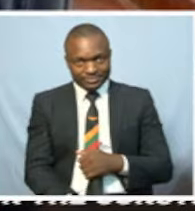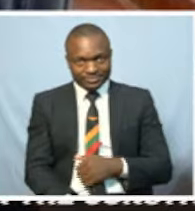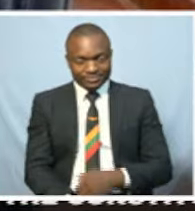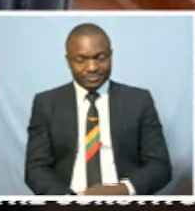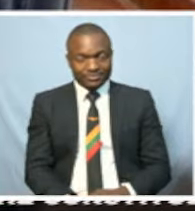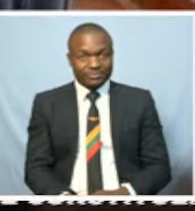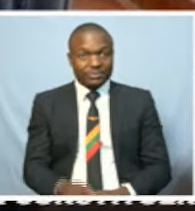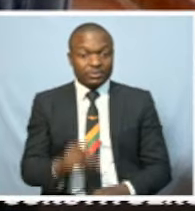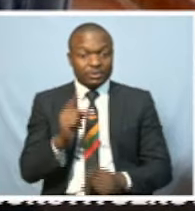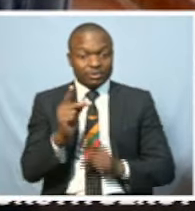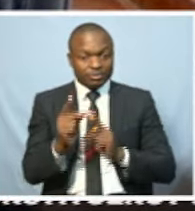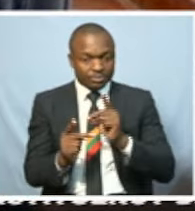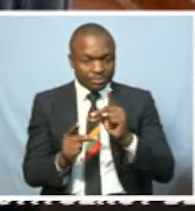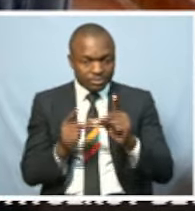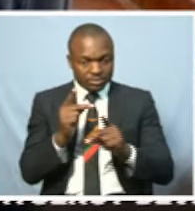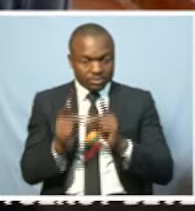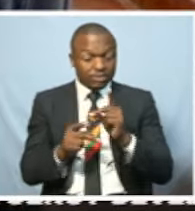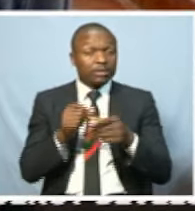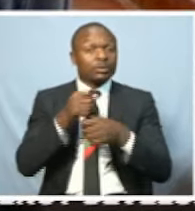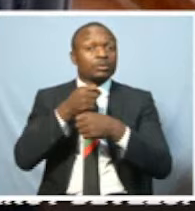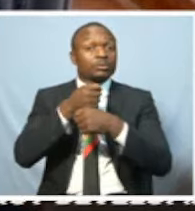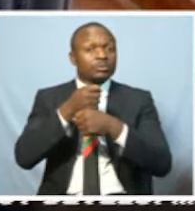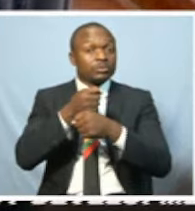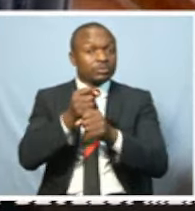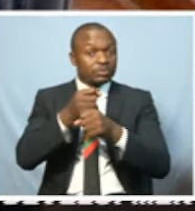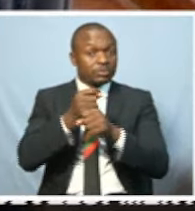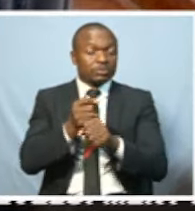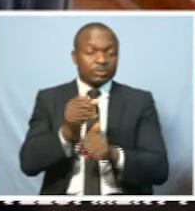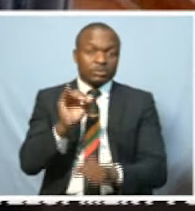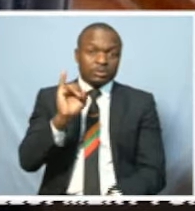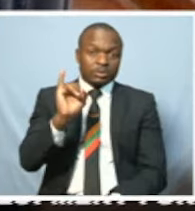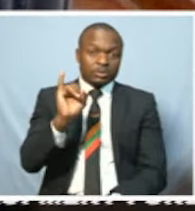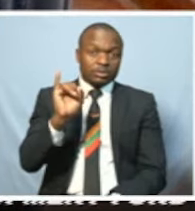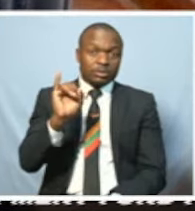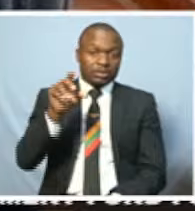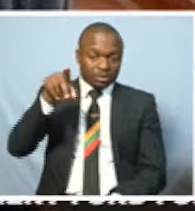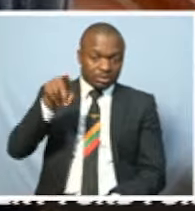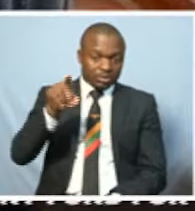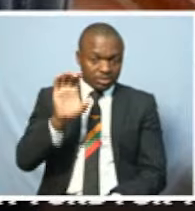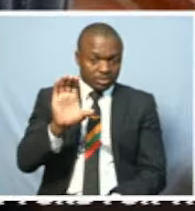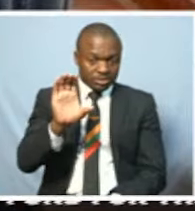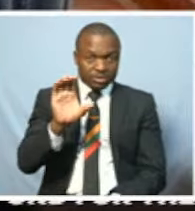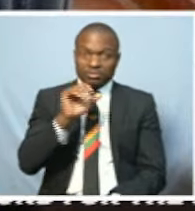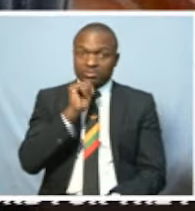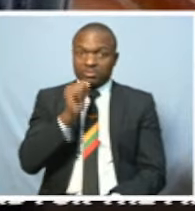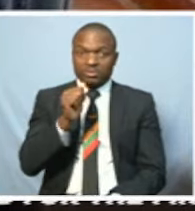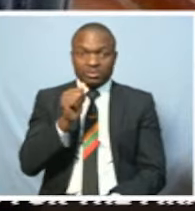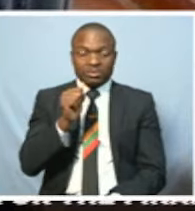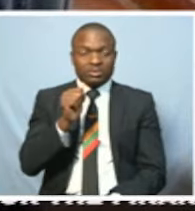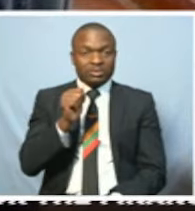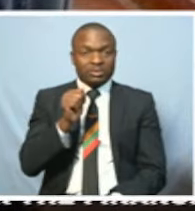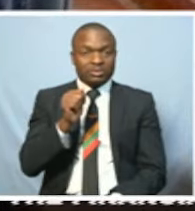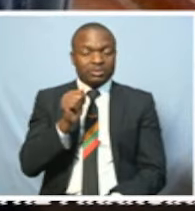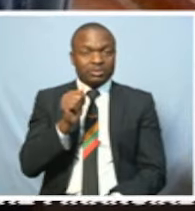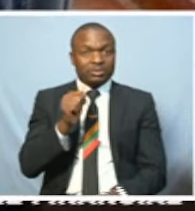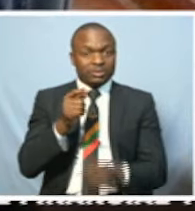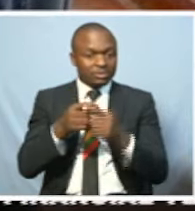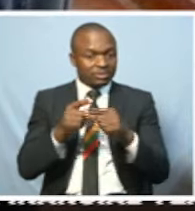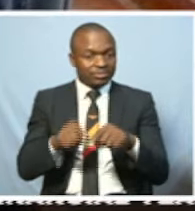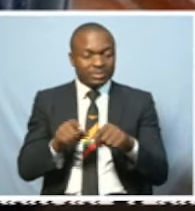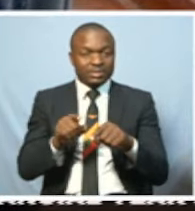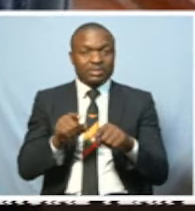the process to generate an IPC is not accomplished in one day. It takes several